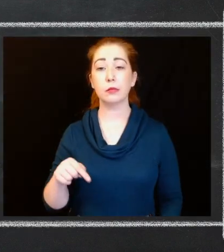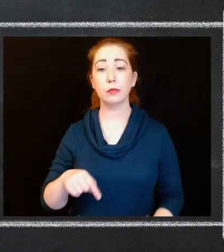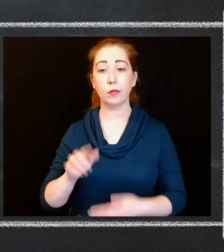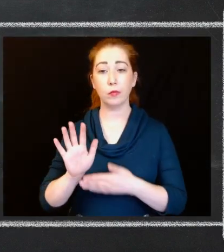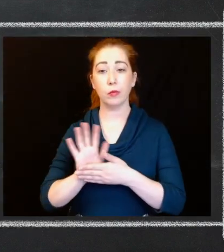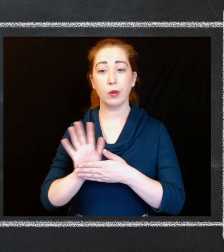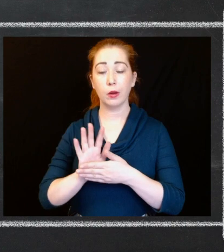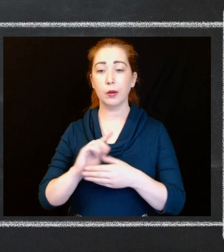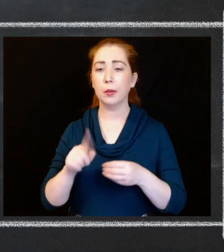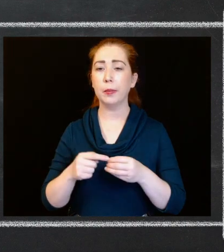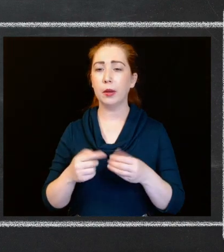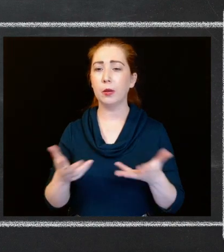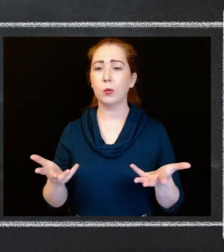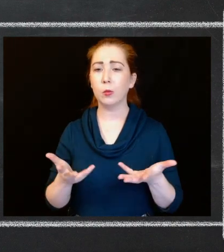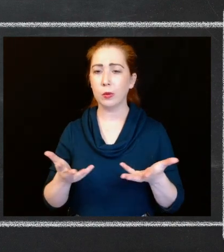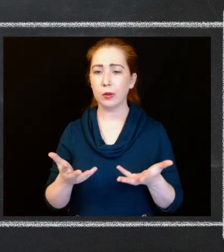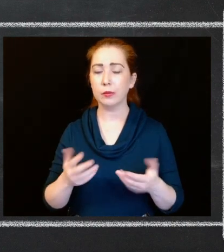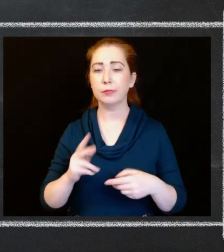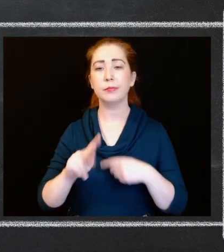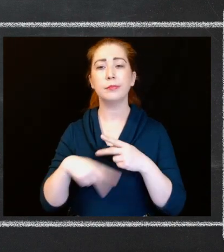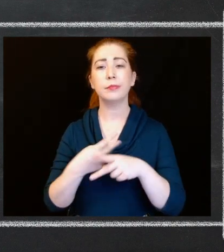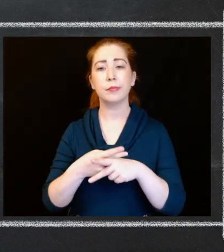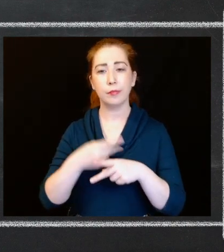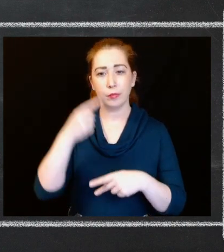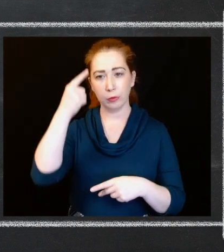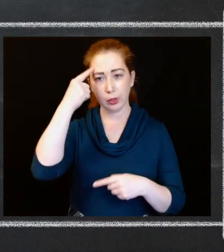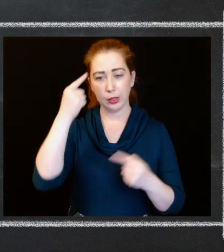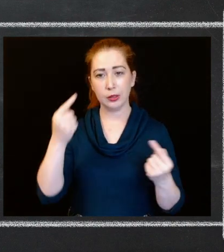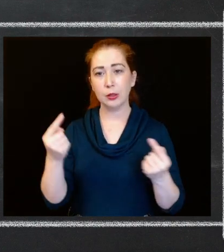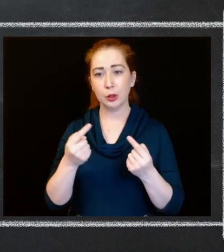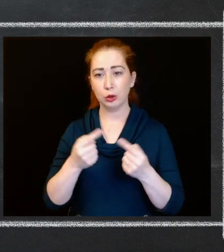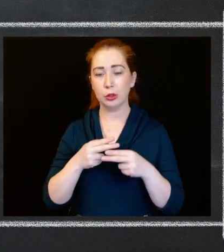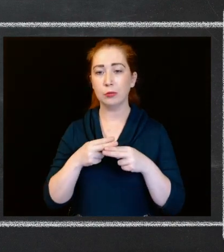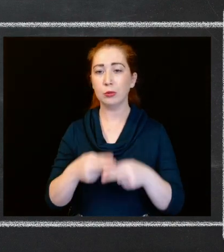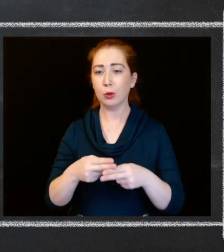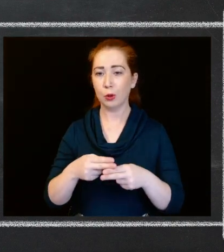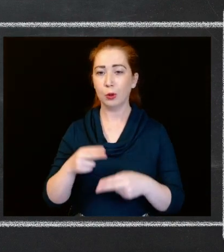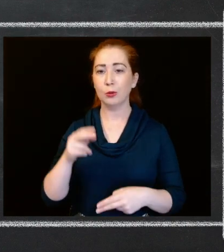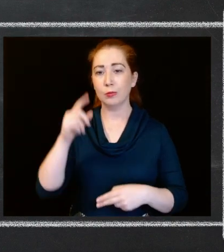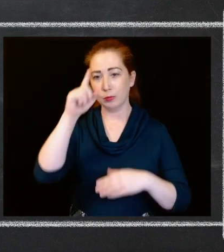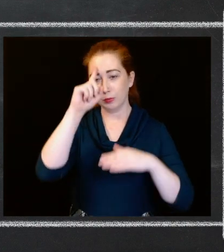This video is about a type of brain injury called stroke.